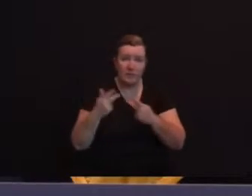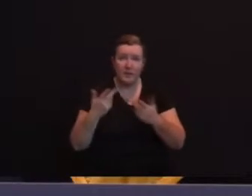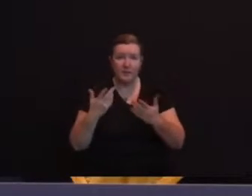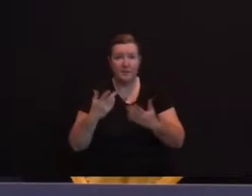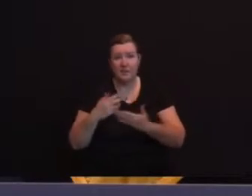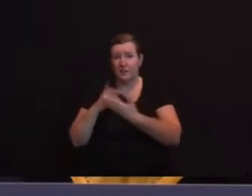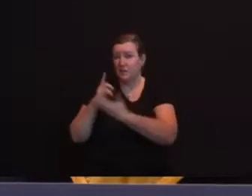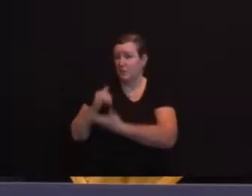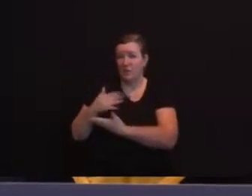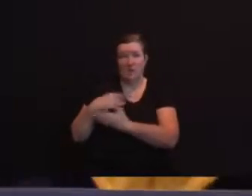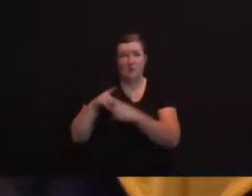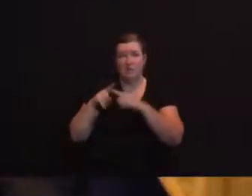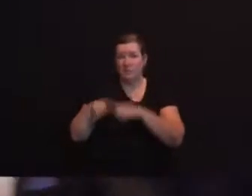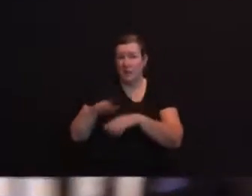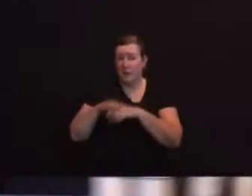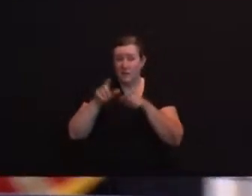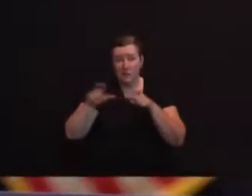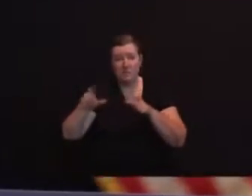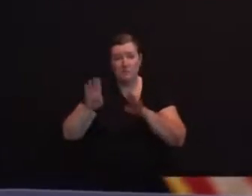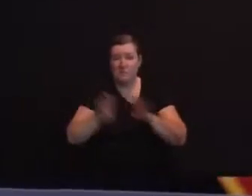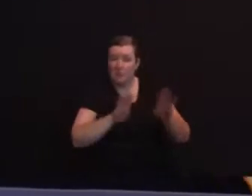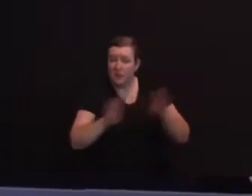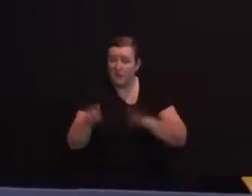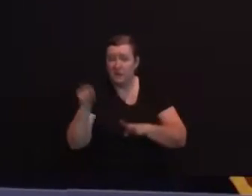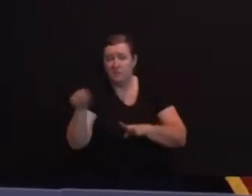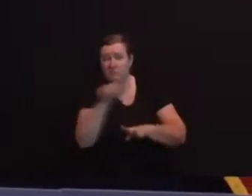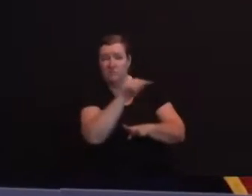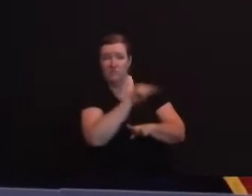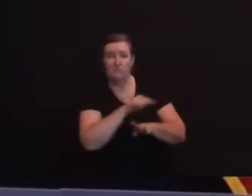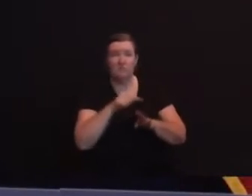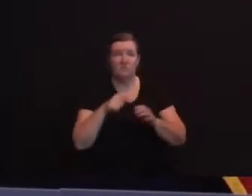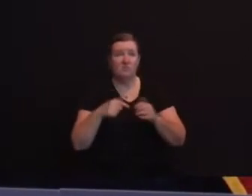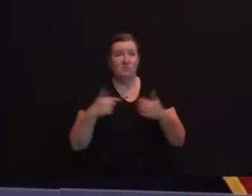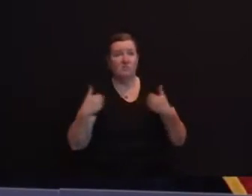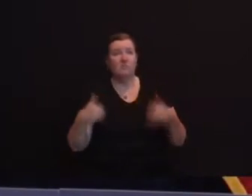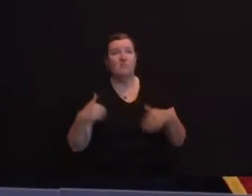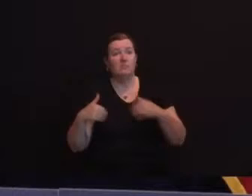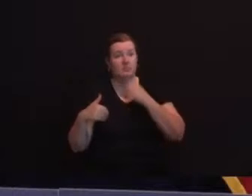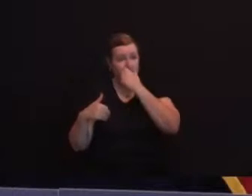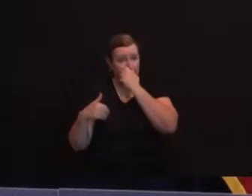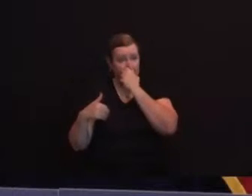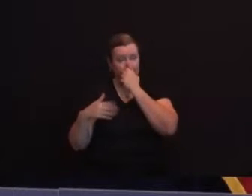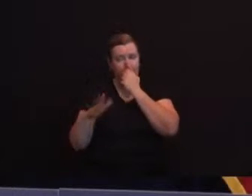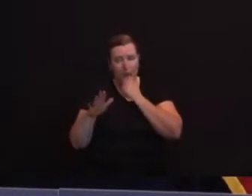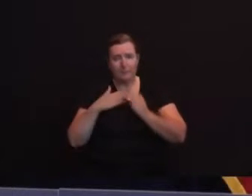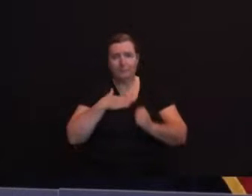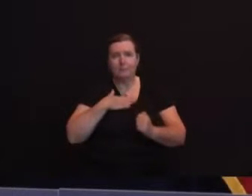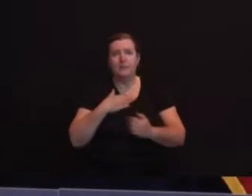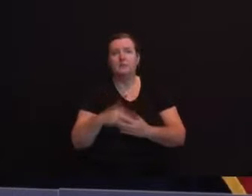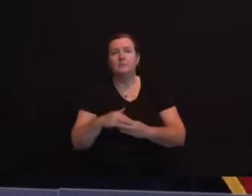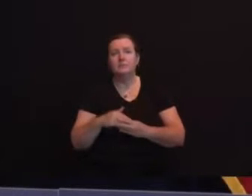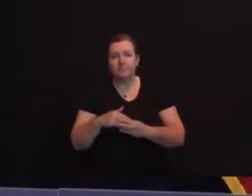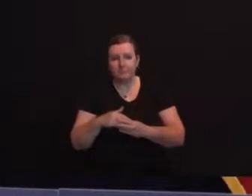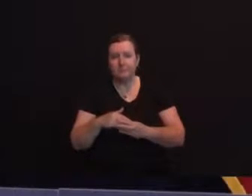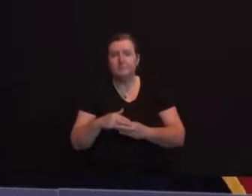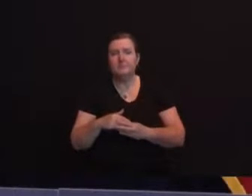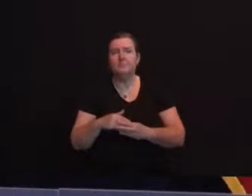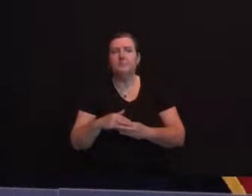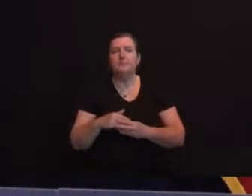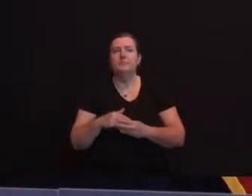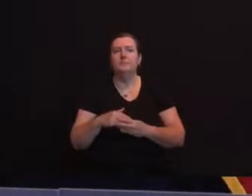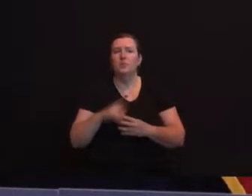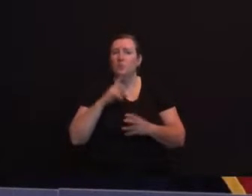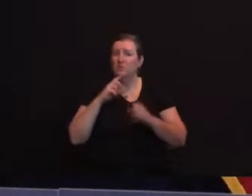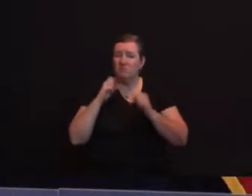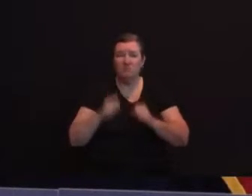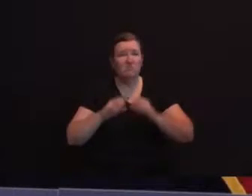behaviors. This is a transmissible, excuse me, a very transmissible virus. And